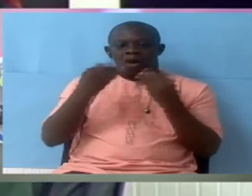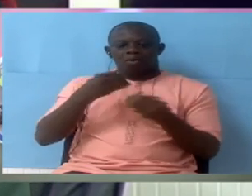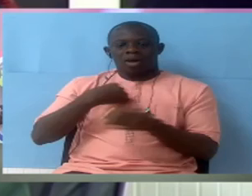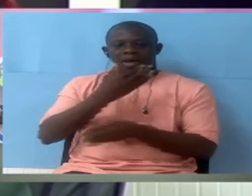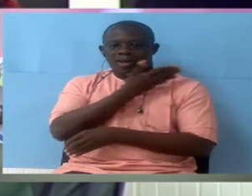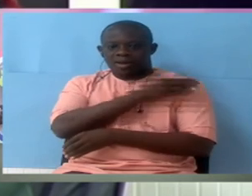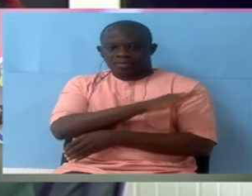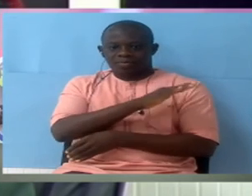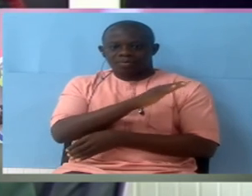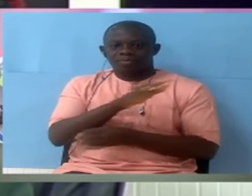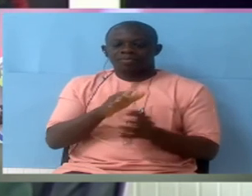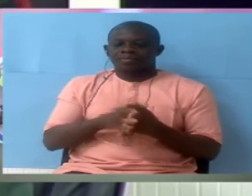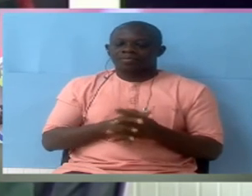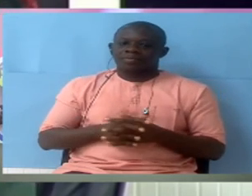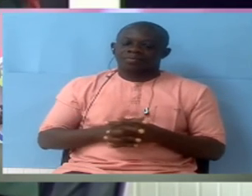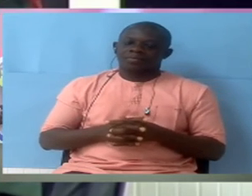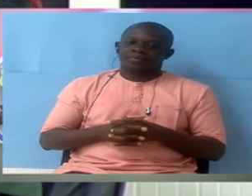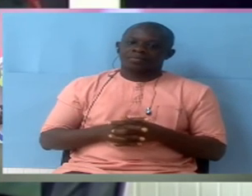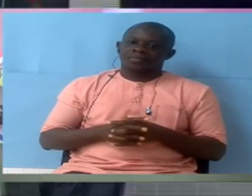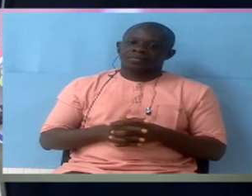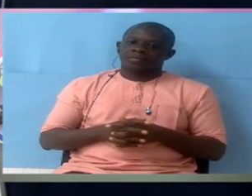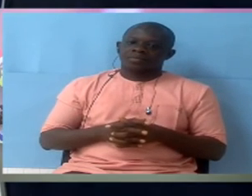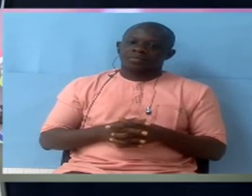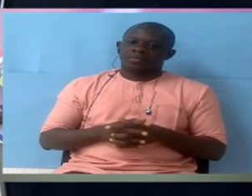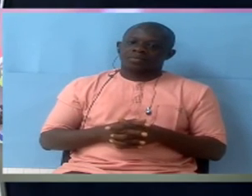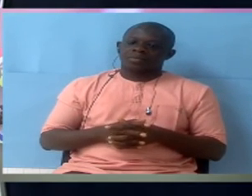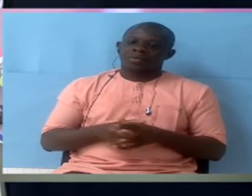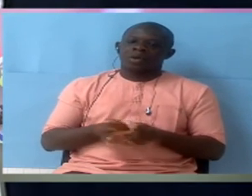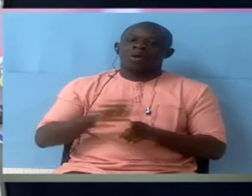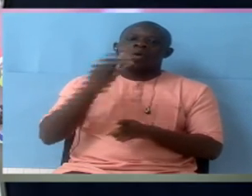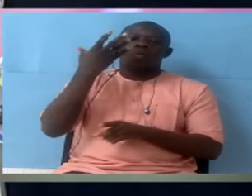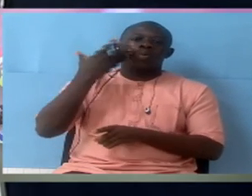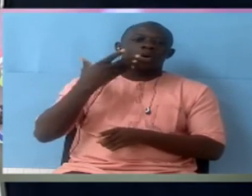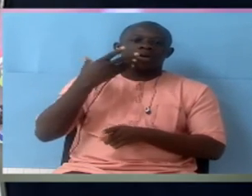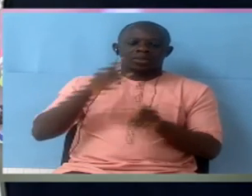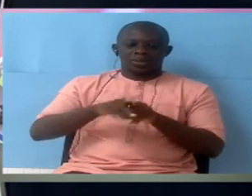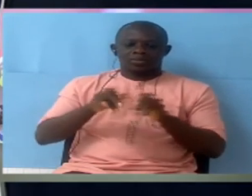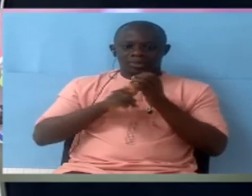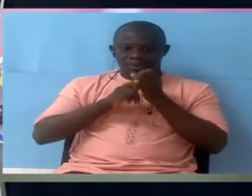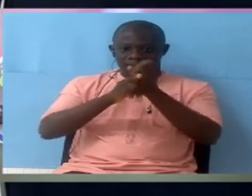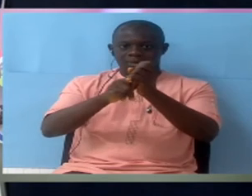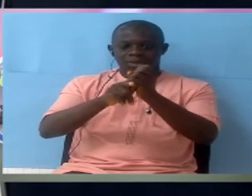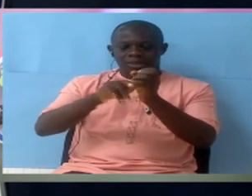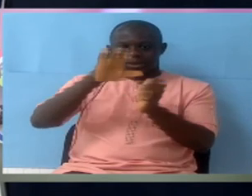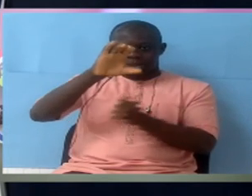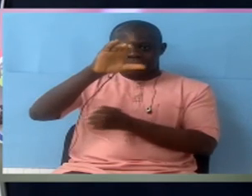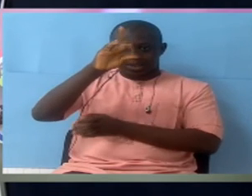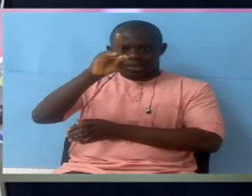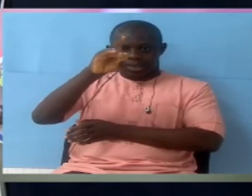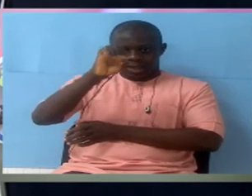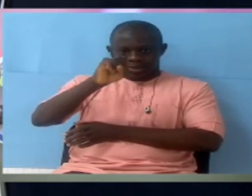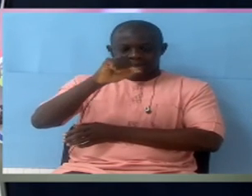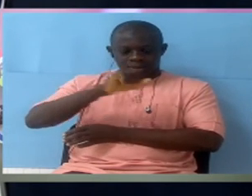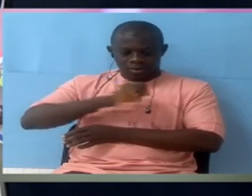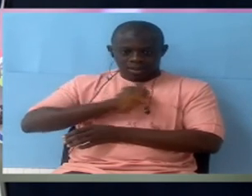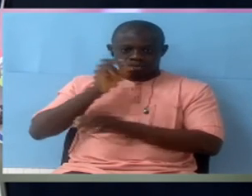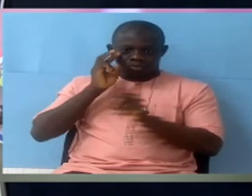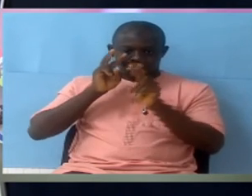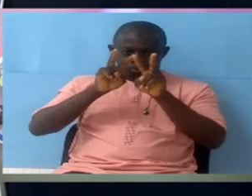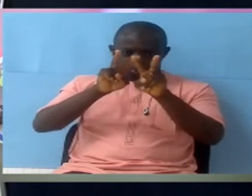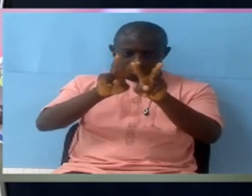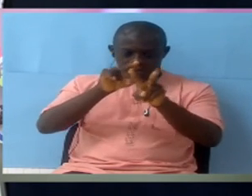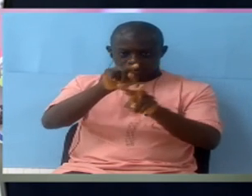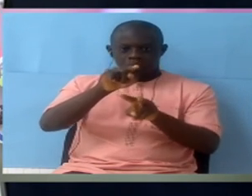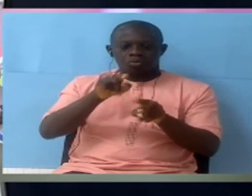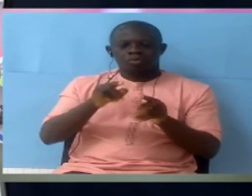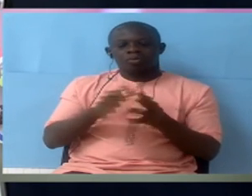Non la fa baye ko. When the Deputy CDS looked at you, bi Deputy CDS bi ñewé